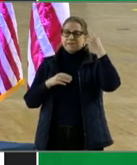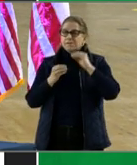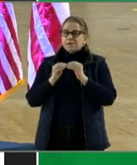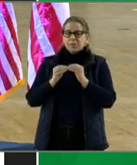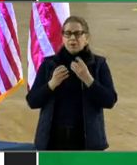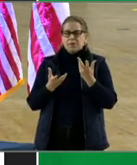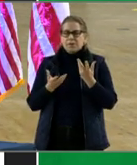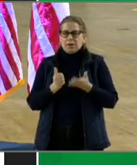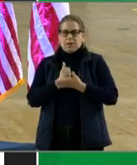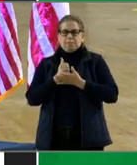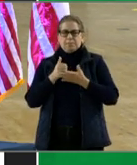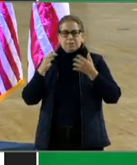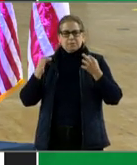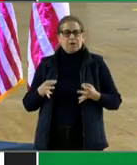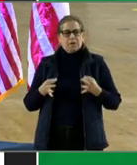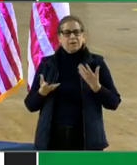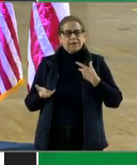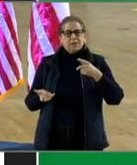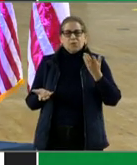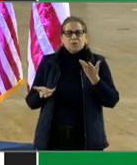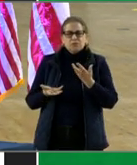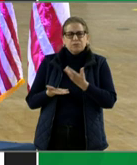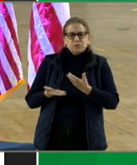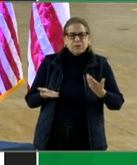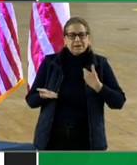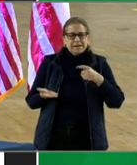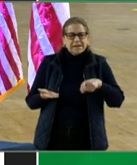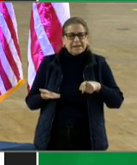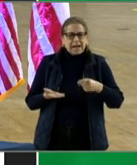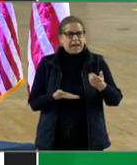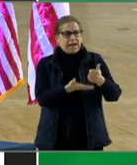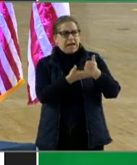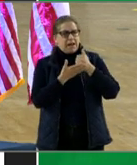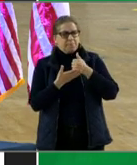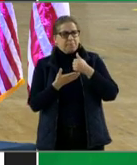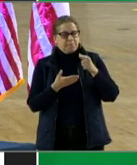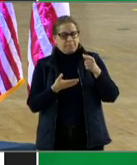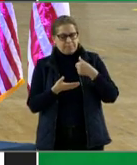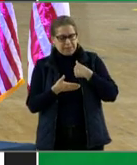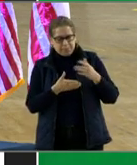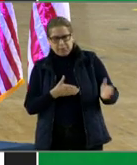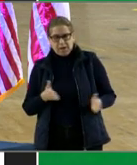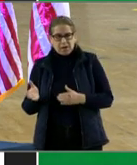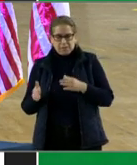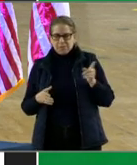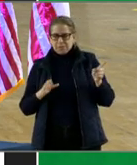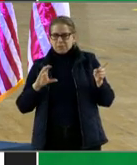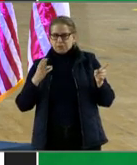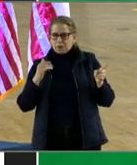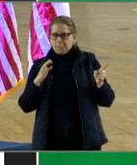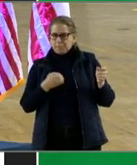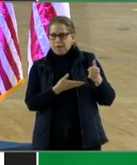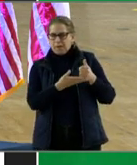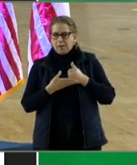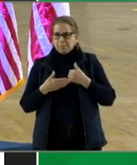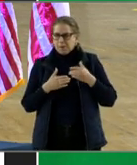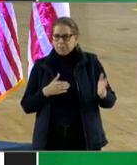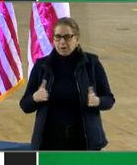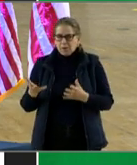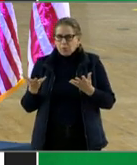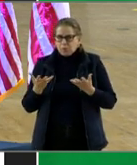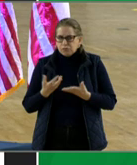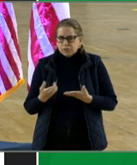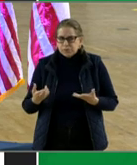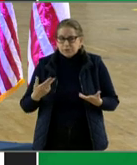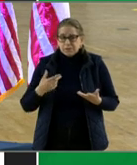as possible. So again, we are using CHIME. And this has us reaching our peak cases and